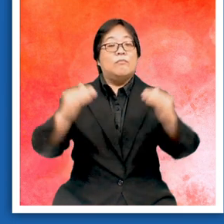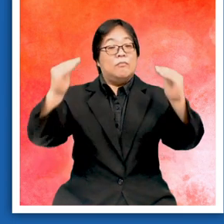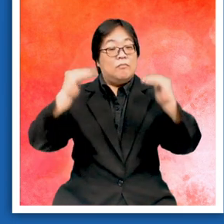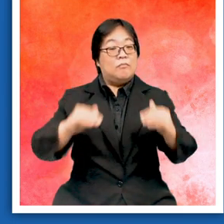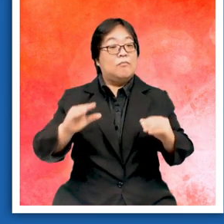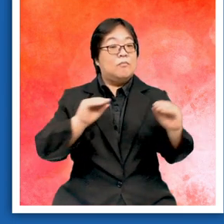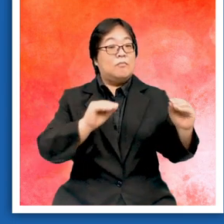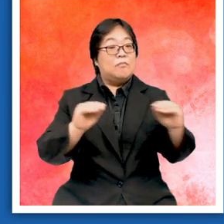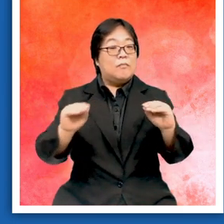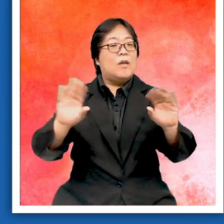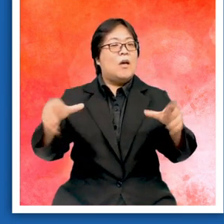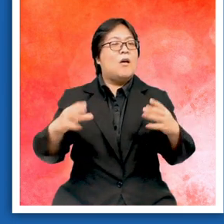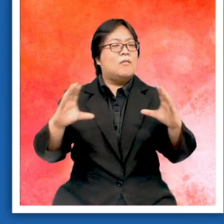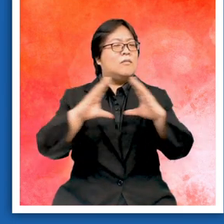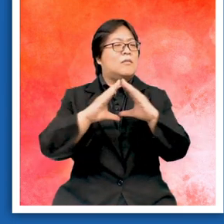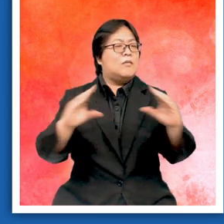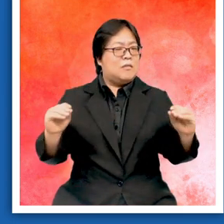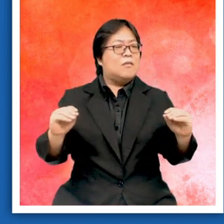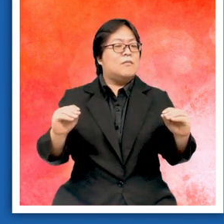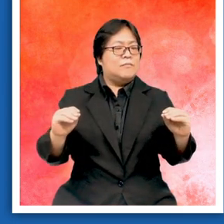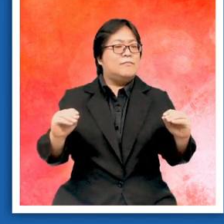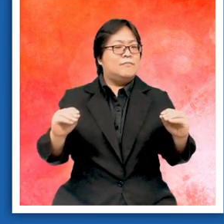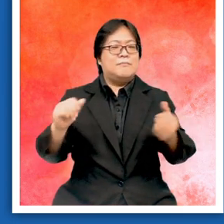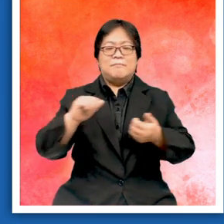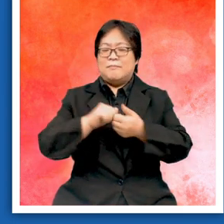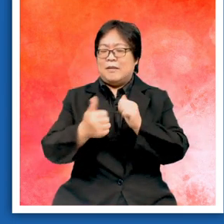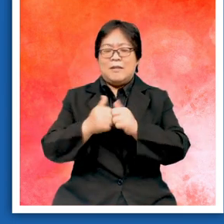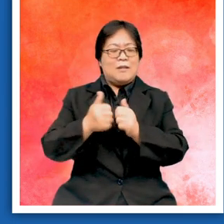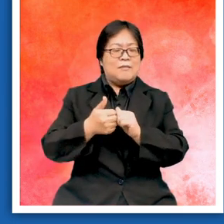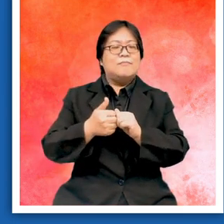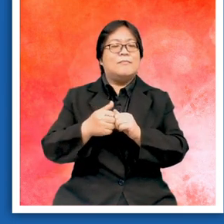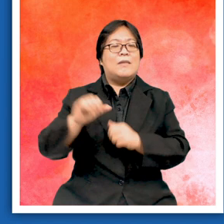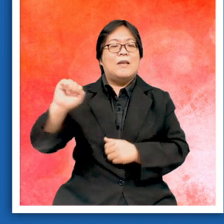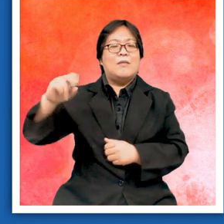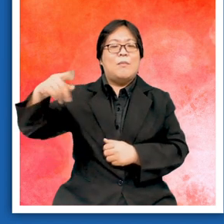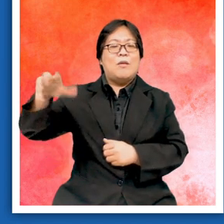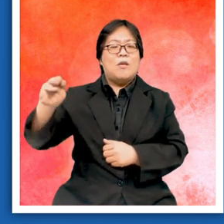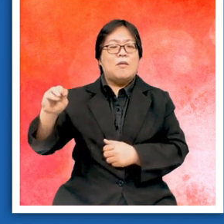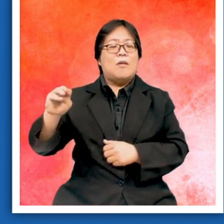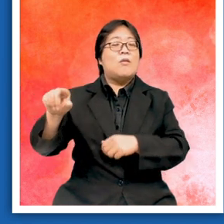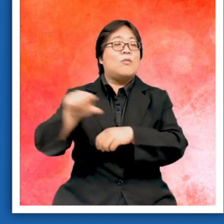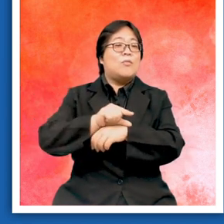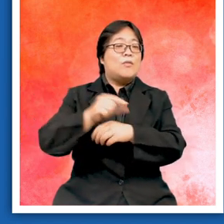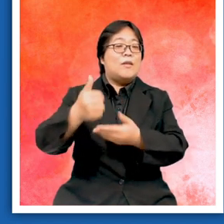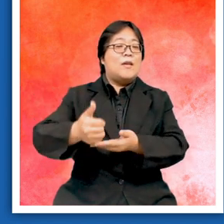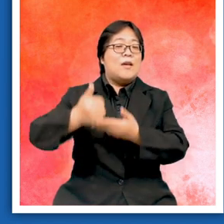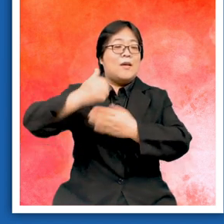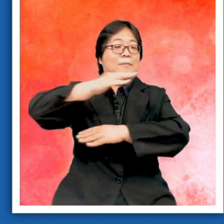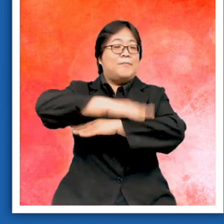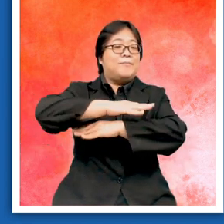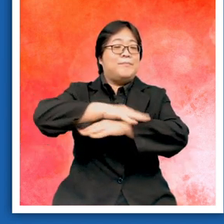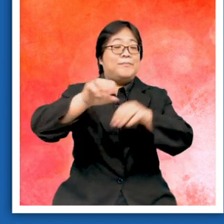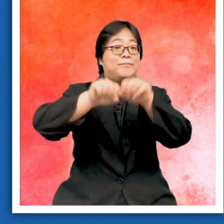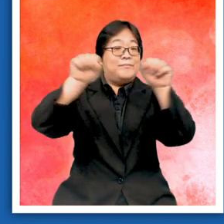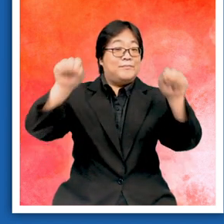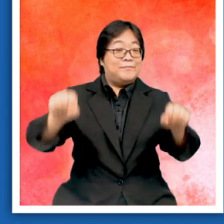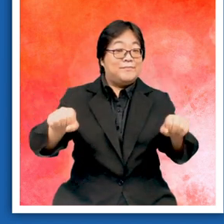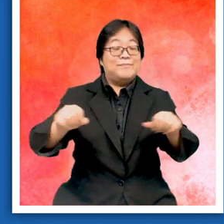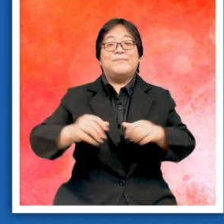on how to resolve Spectrum-related issues using UM Online Help Desk system.